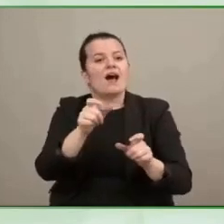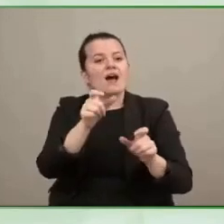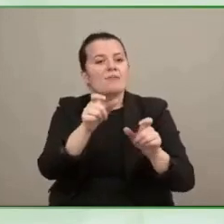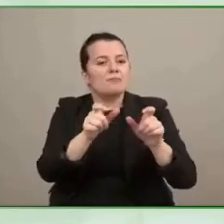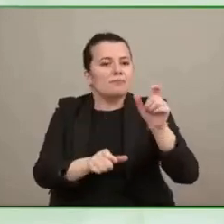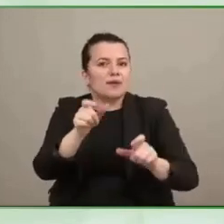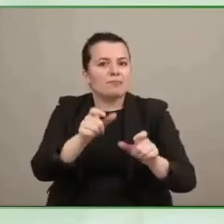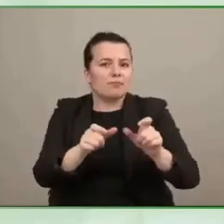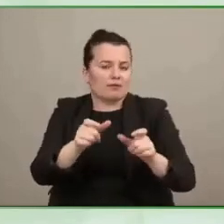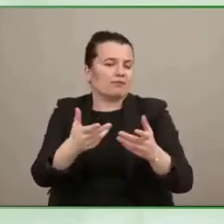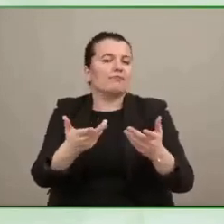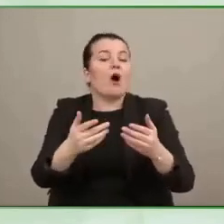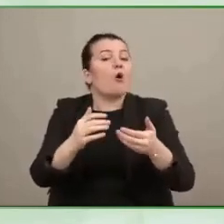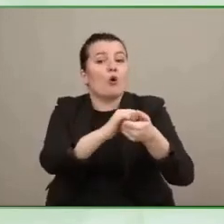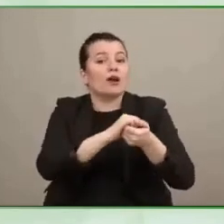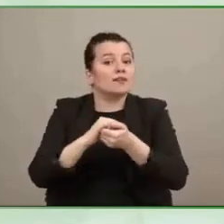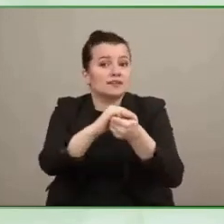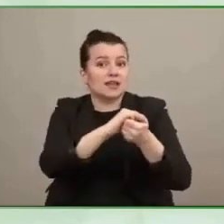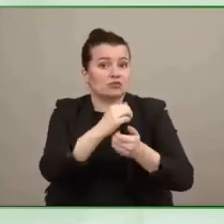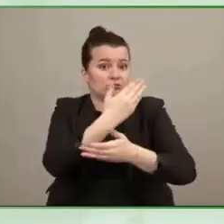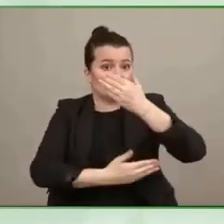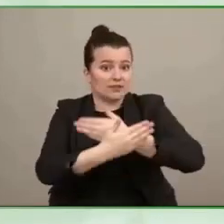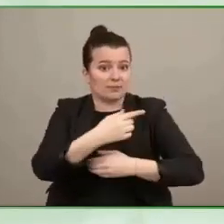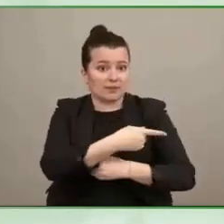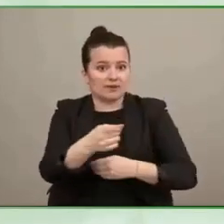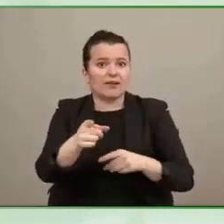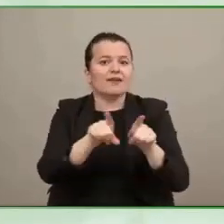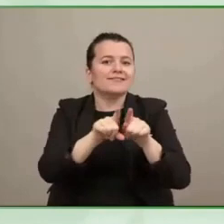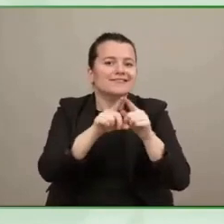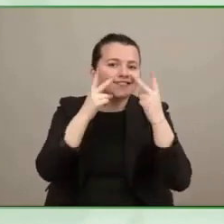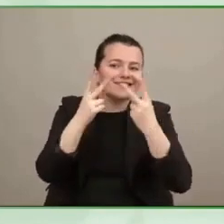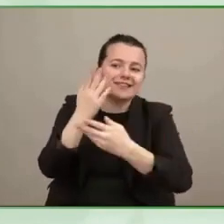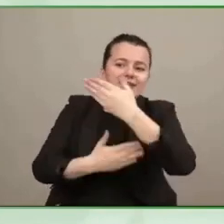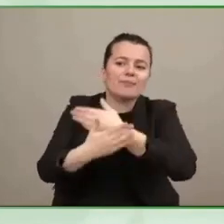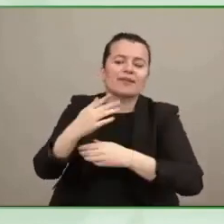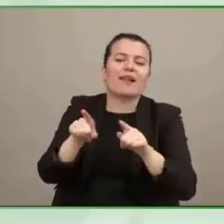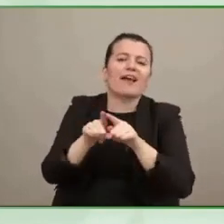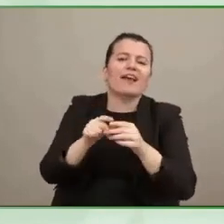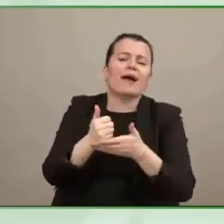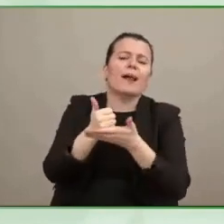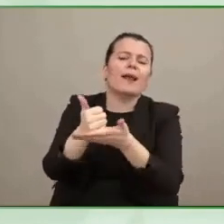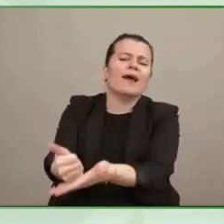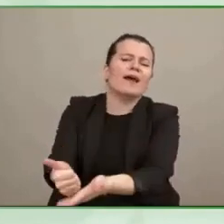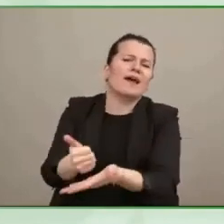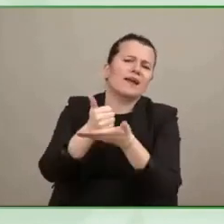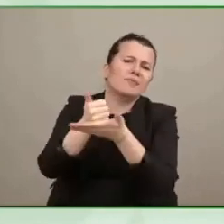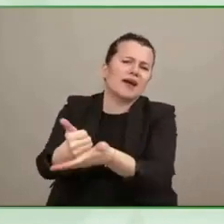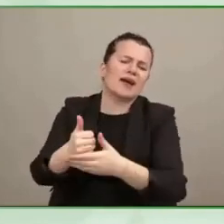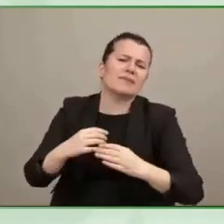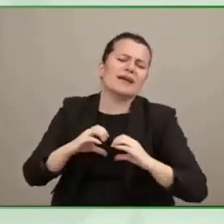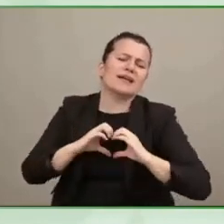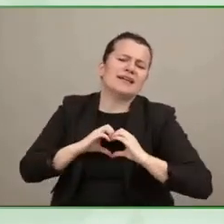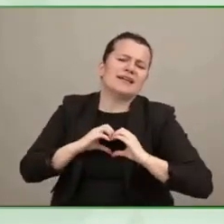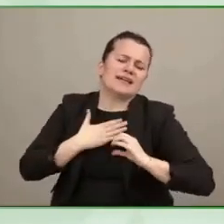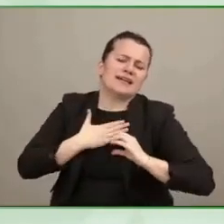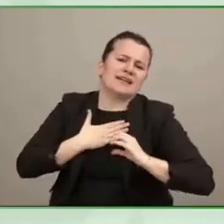they have receiving charity, but what we need to change this mentality to, from the receiving